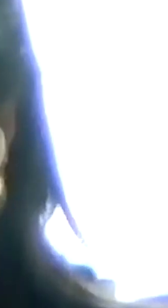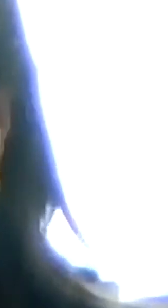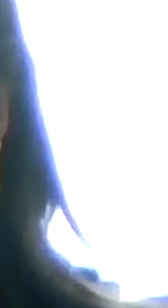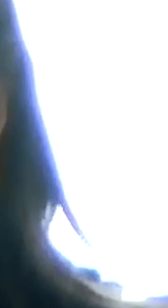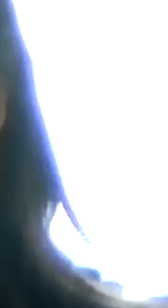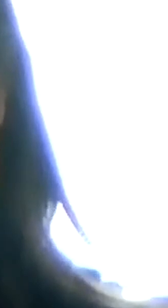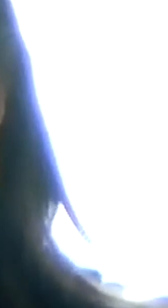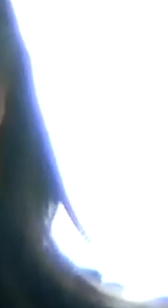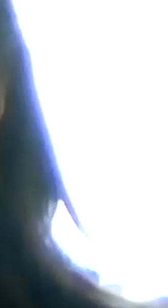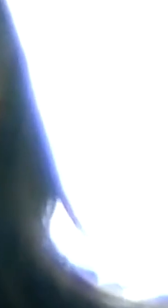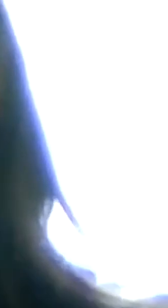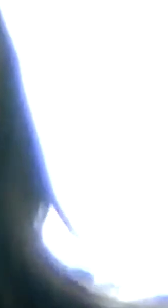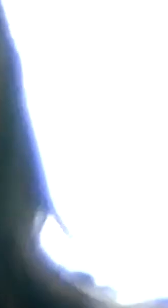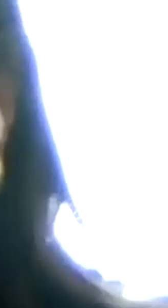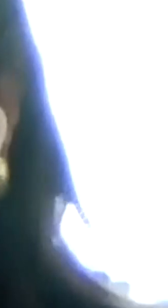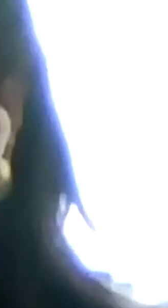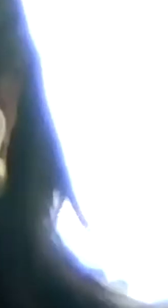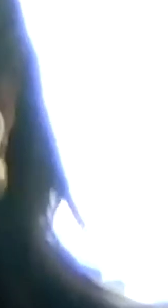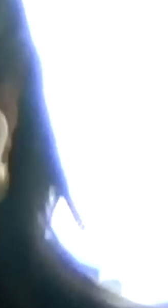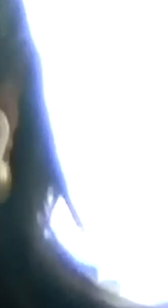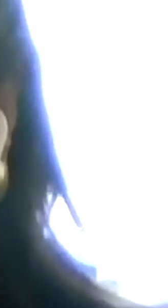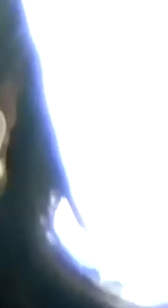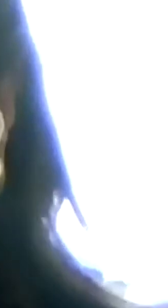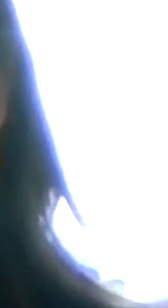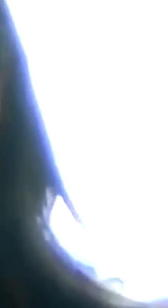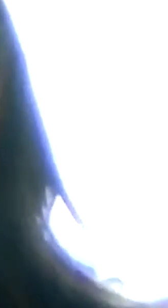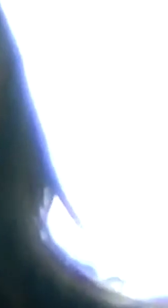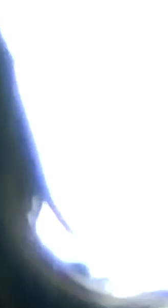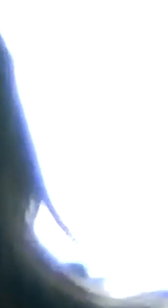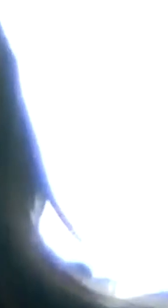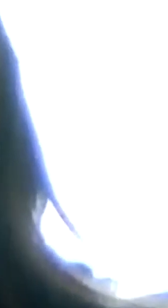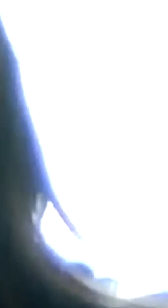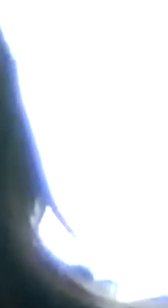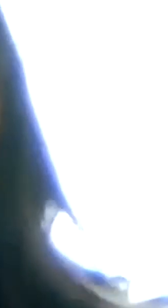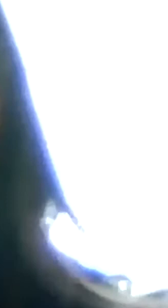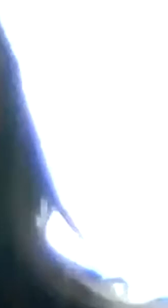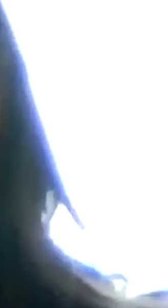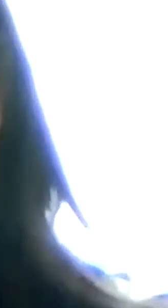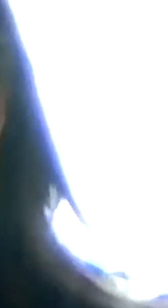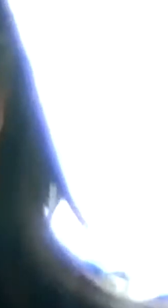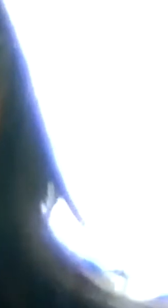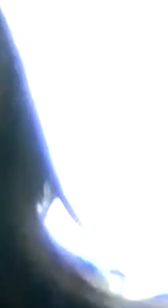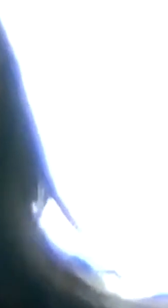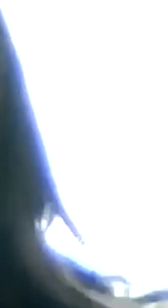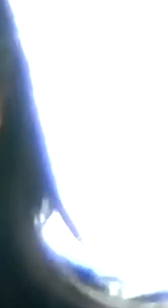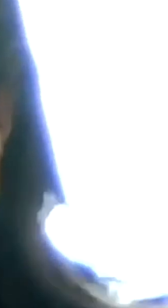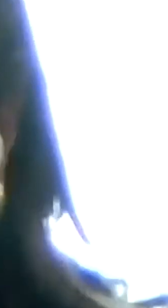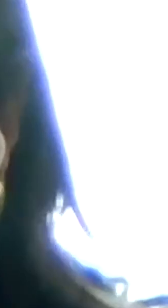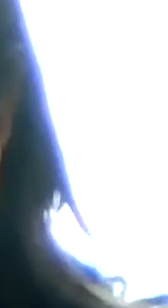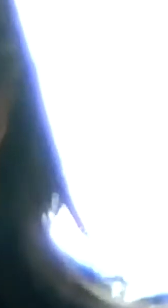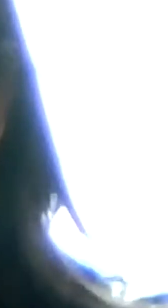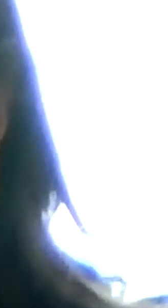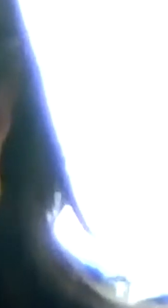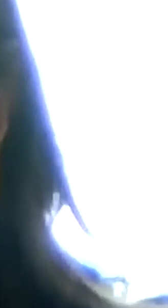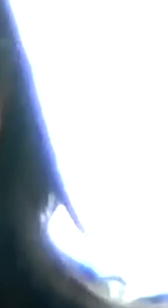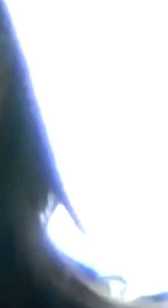offenders. I'm very happy to give you to talk about my experience. And I would also